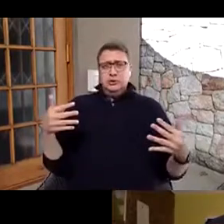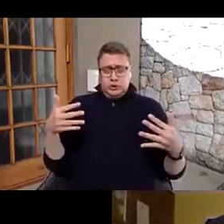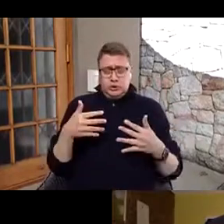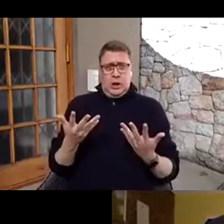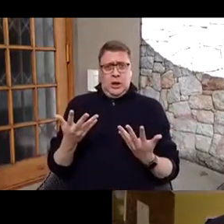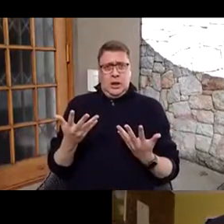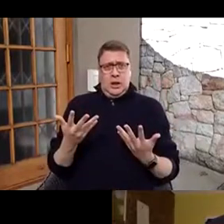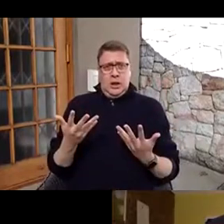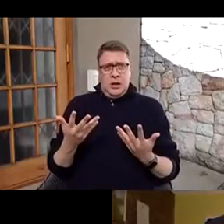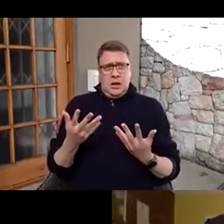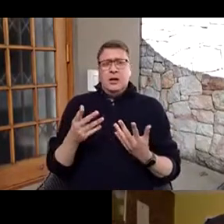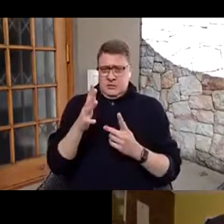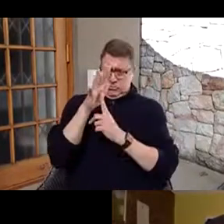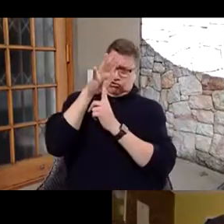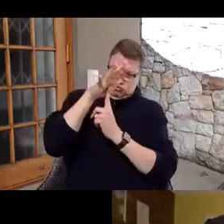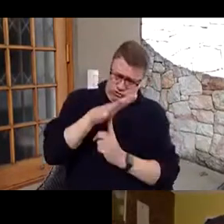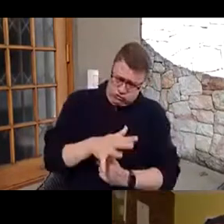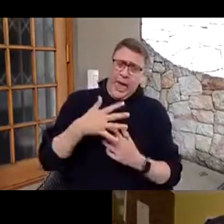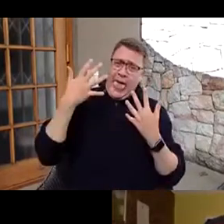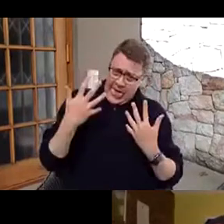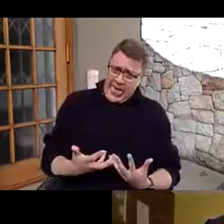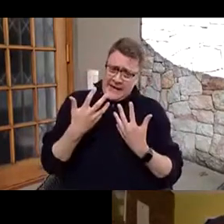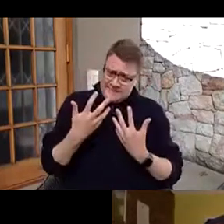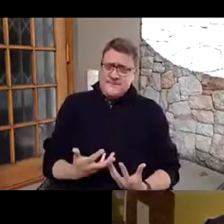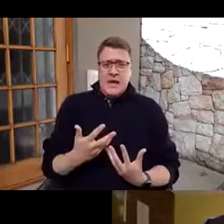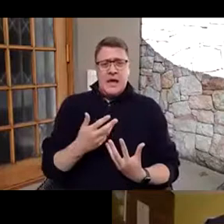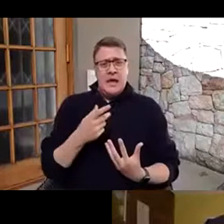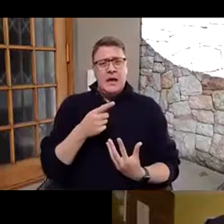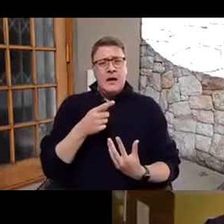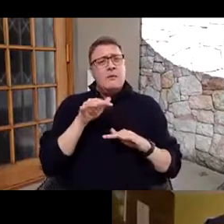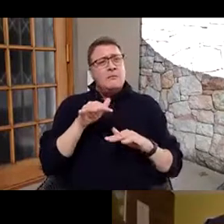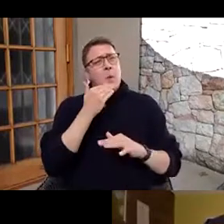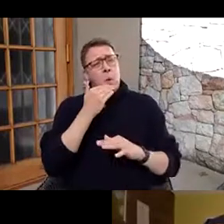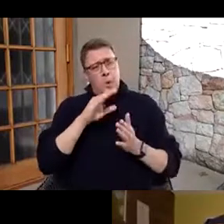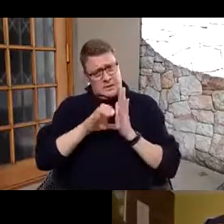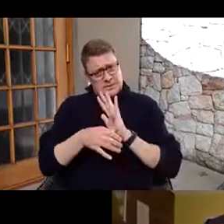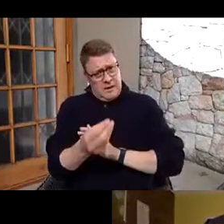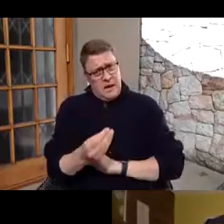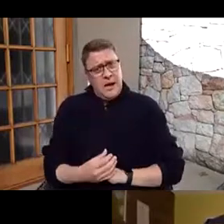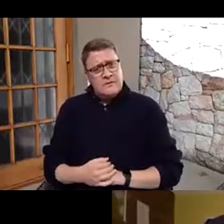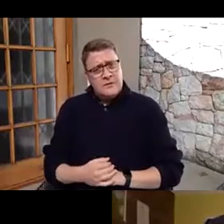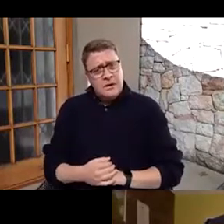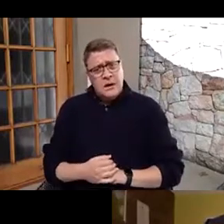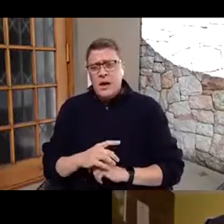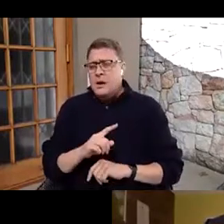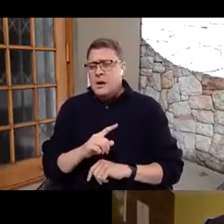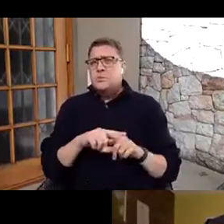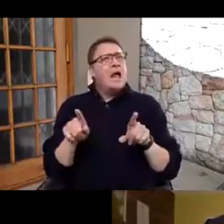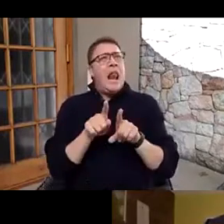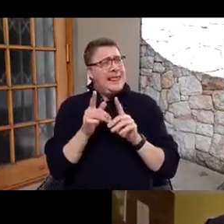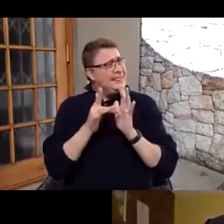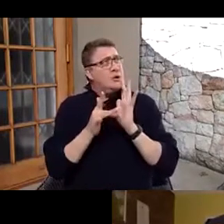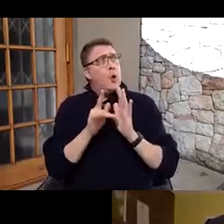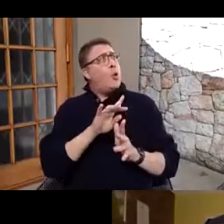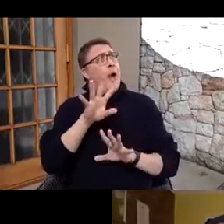heavily discriminative towards people with disabilities. Because it's not like the technology doesn't exist.